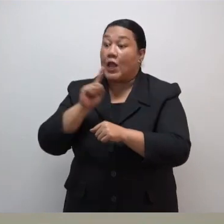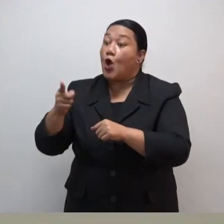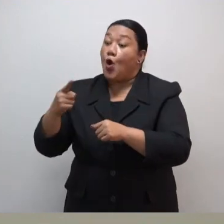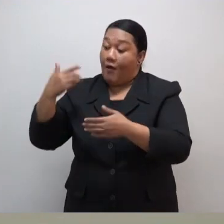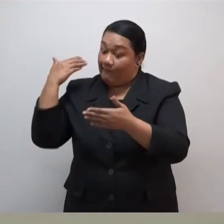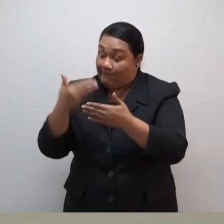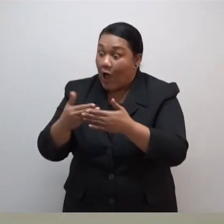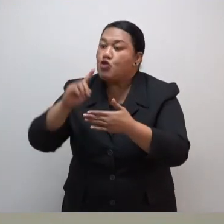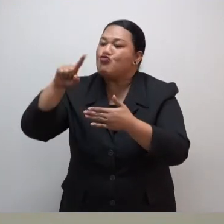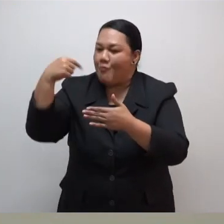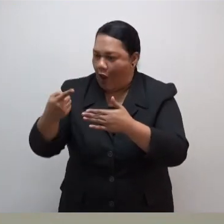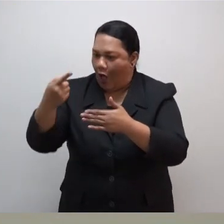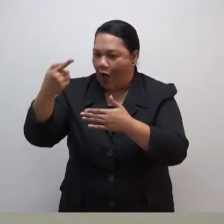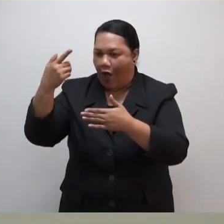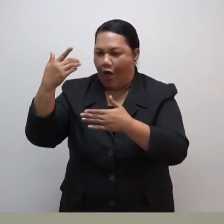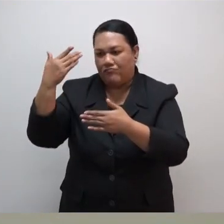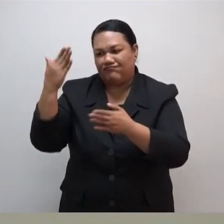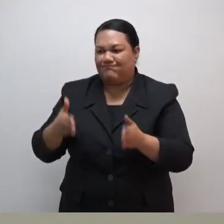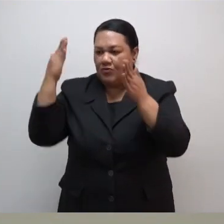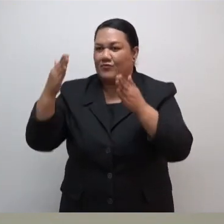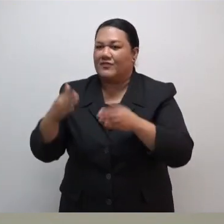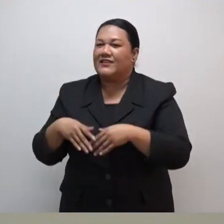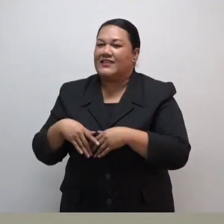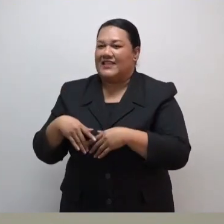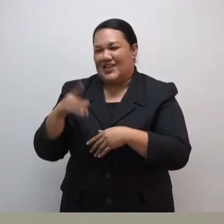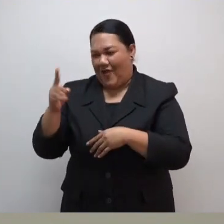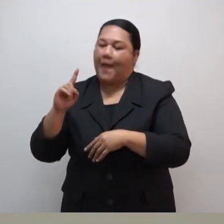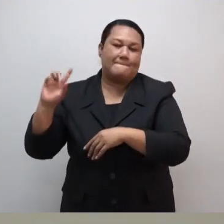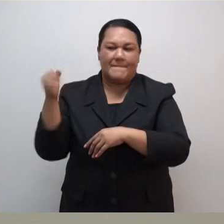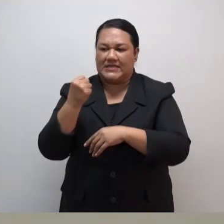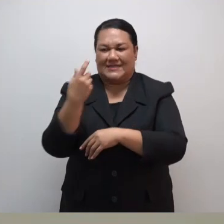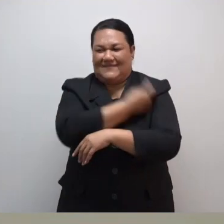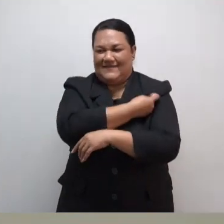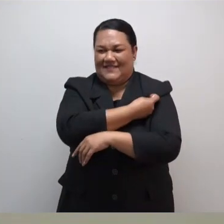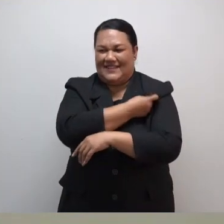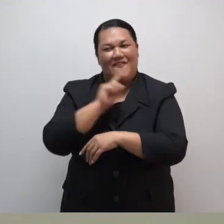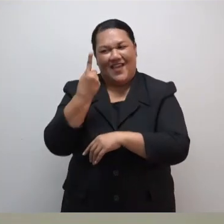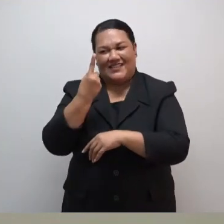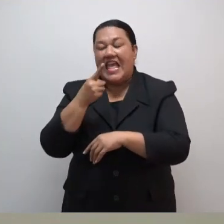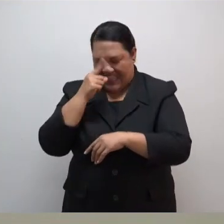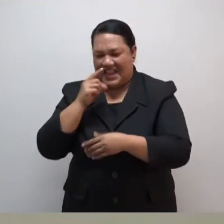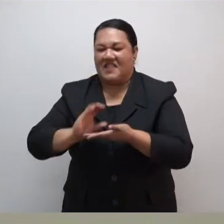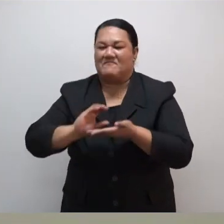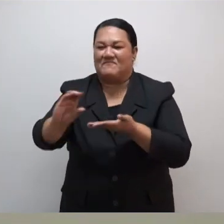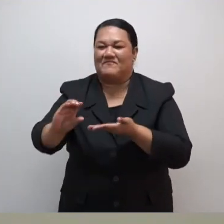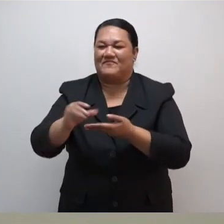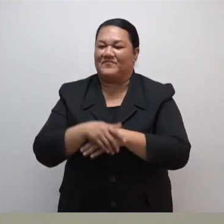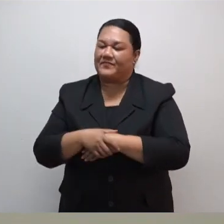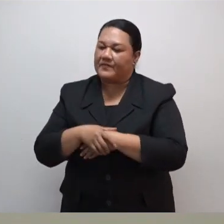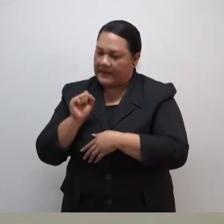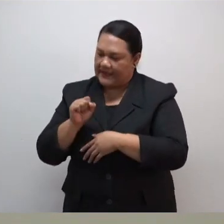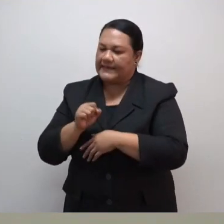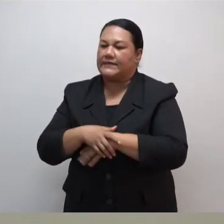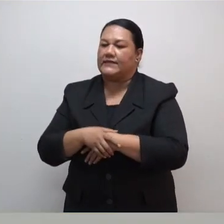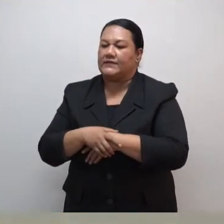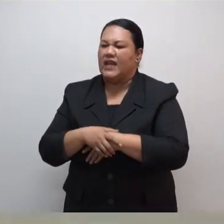we announced this last week, to get their first dose. If they get their first dose, we'll pay them the 360. So there's no